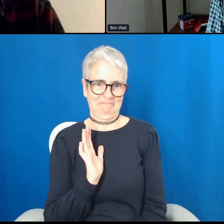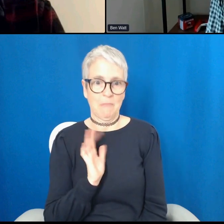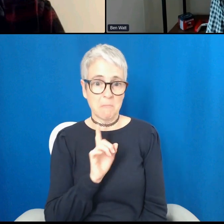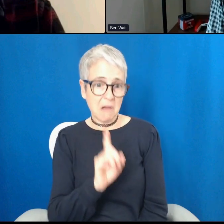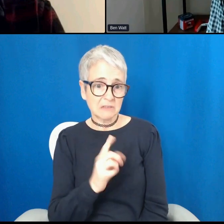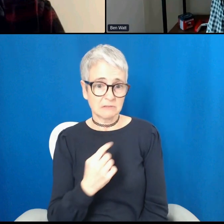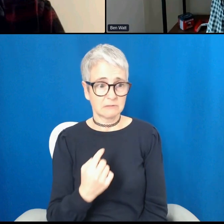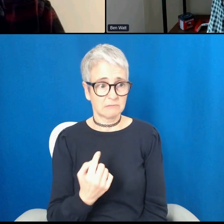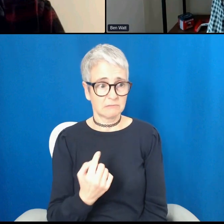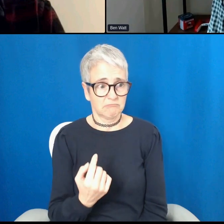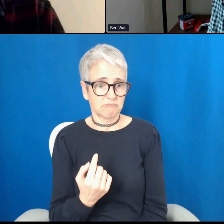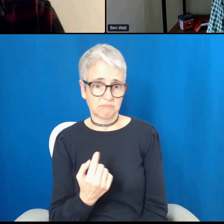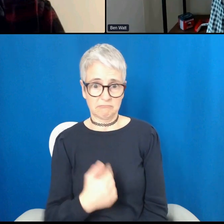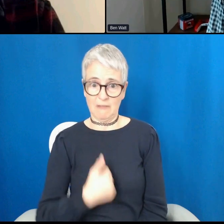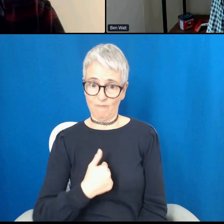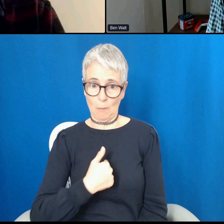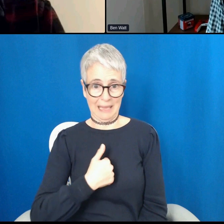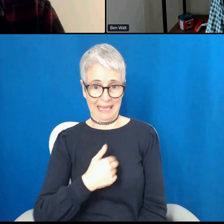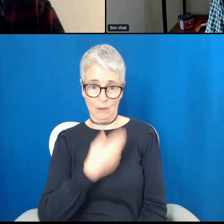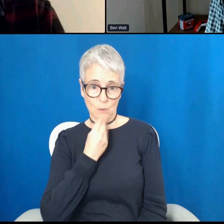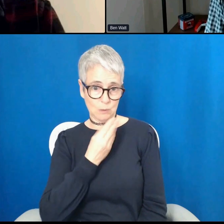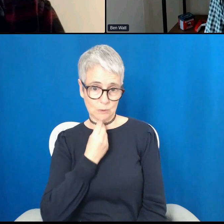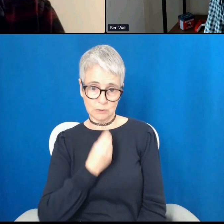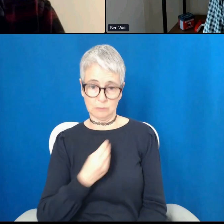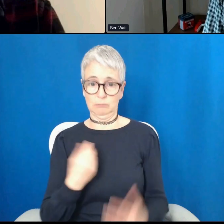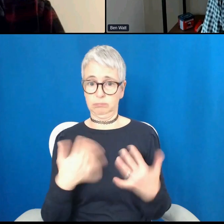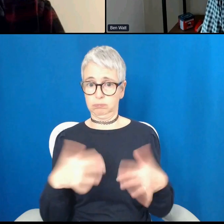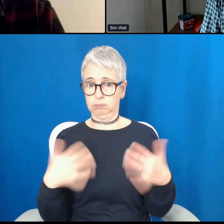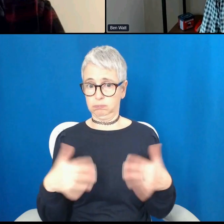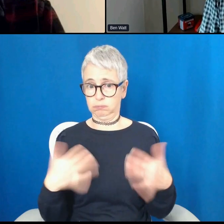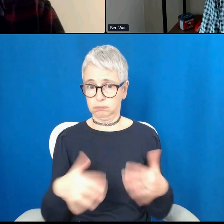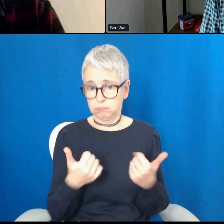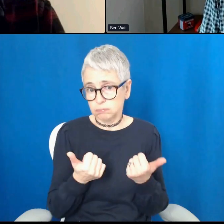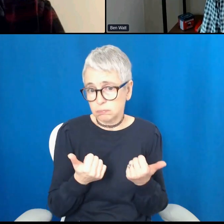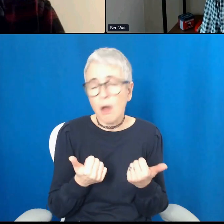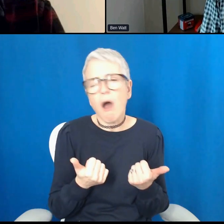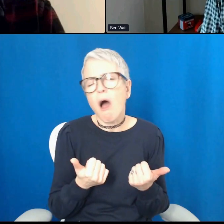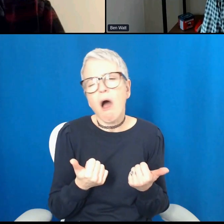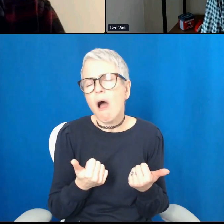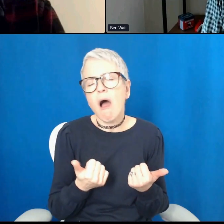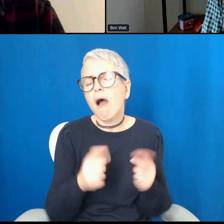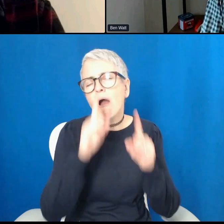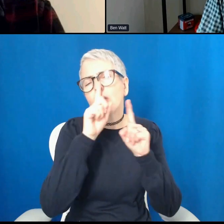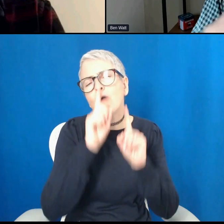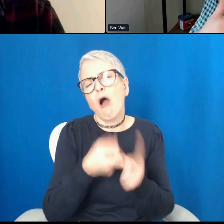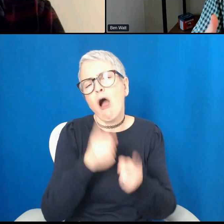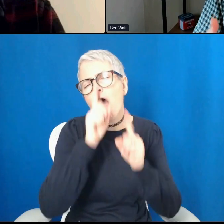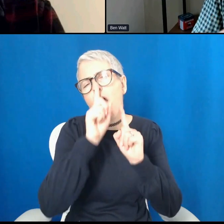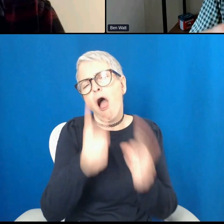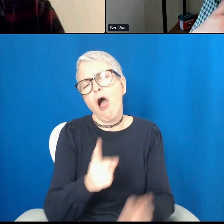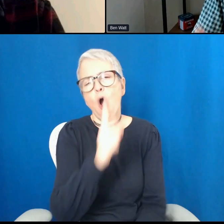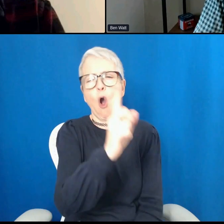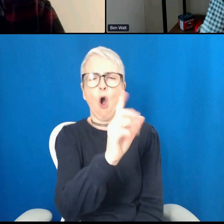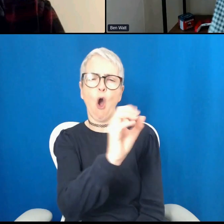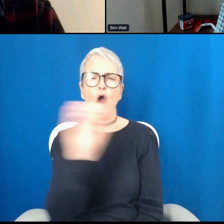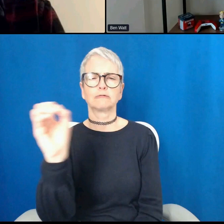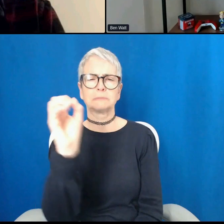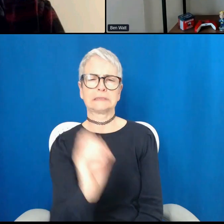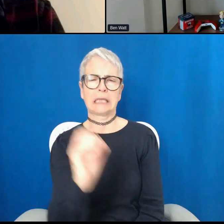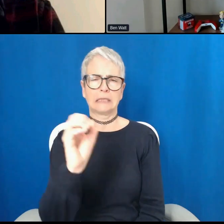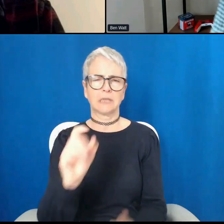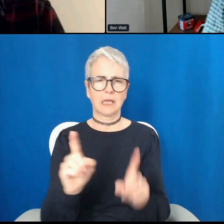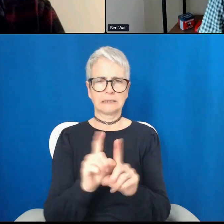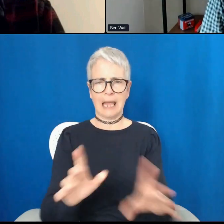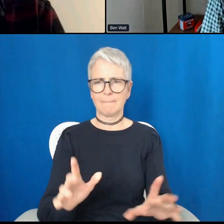that the accuracy is incredible. Quite clearly, it's not going to ever get to the same ability as a live